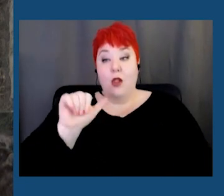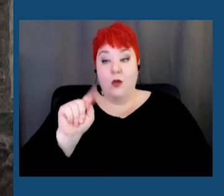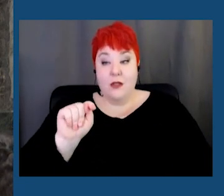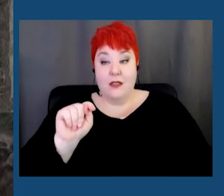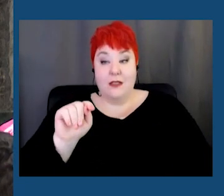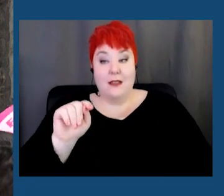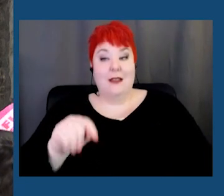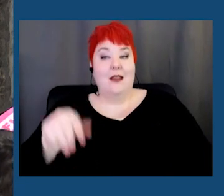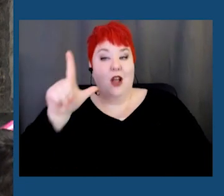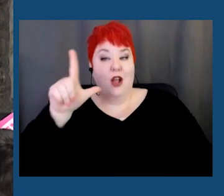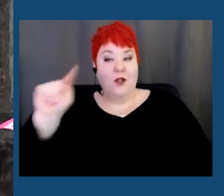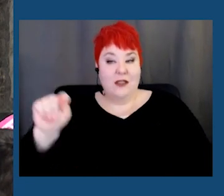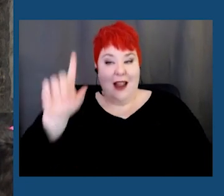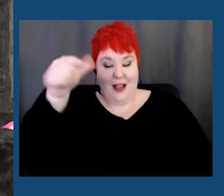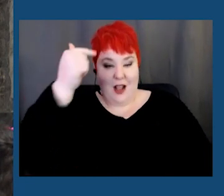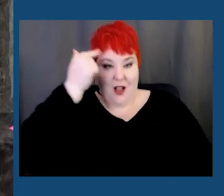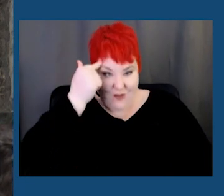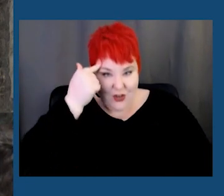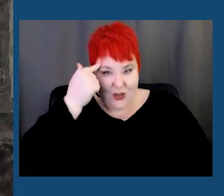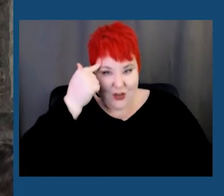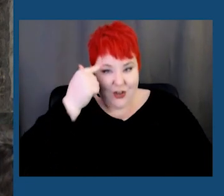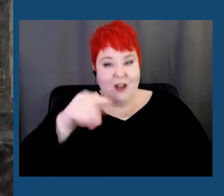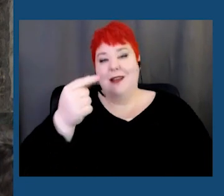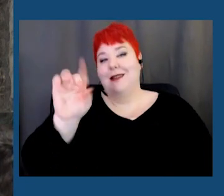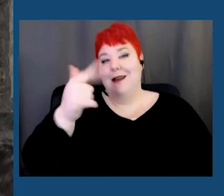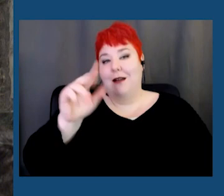you so much for always being a voice.